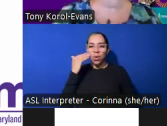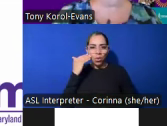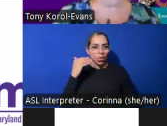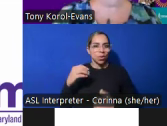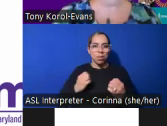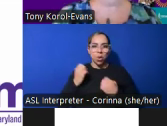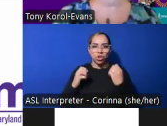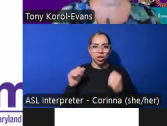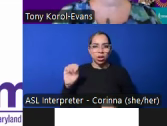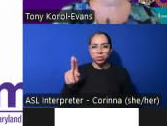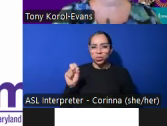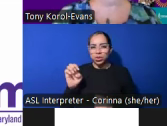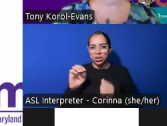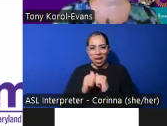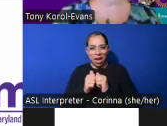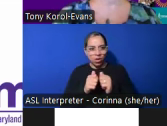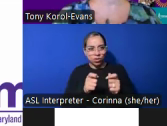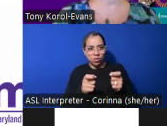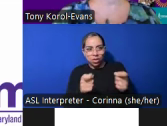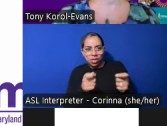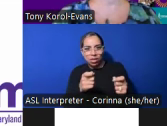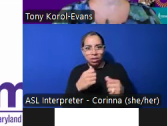know which buttons to press.